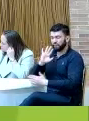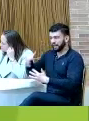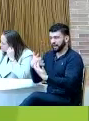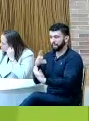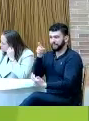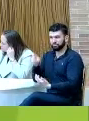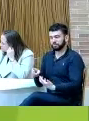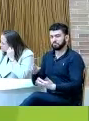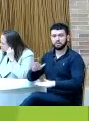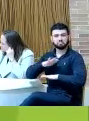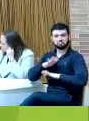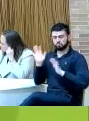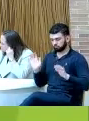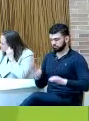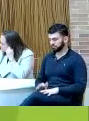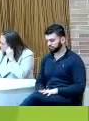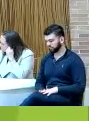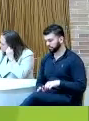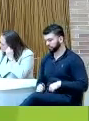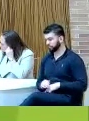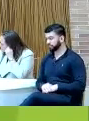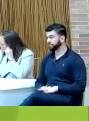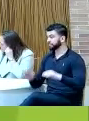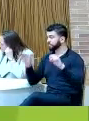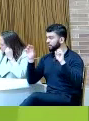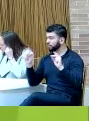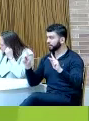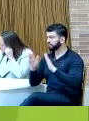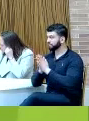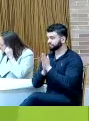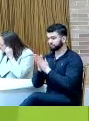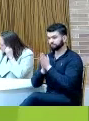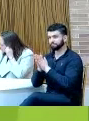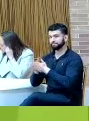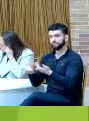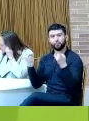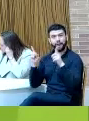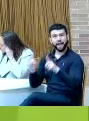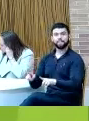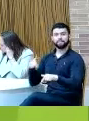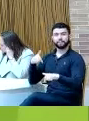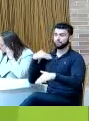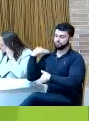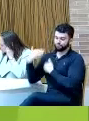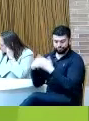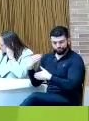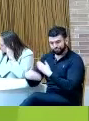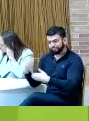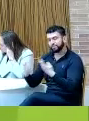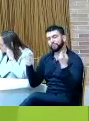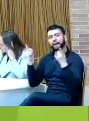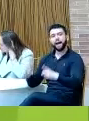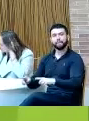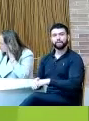particular case um okay so what happened after all of this the